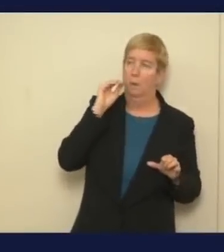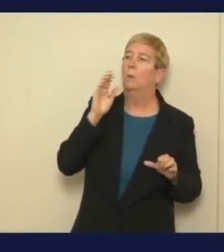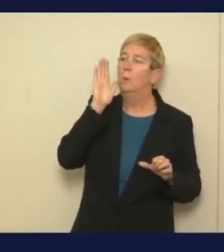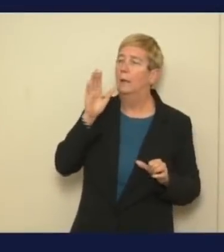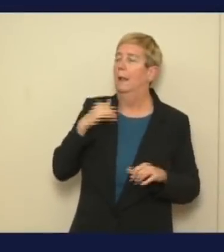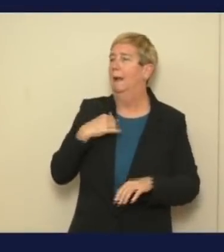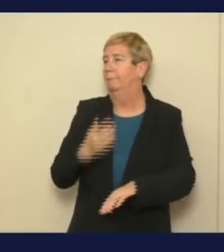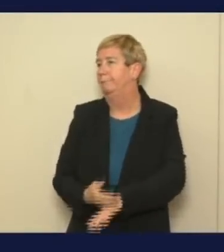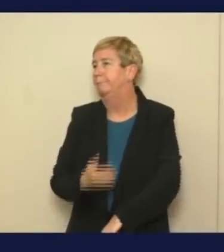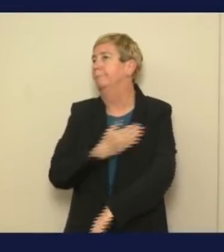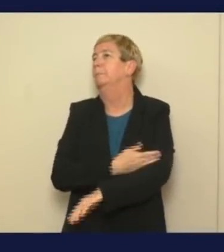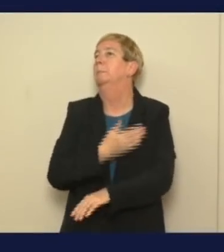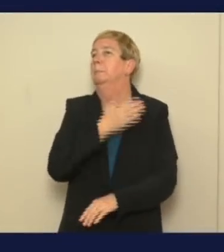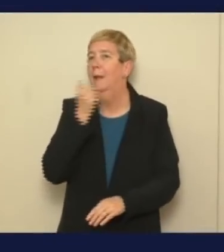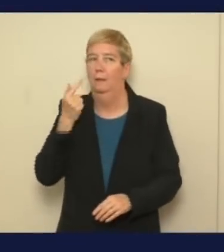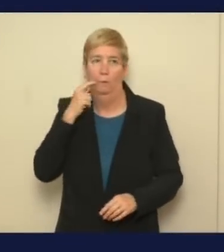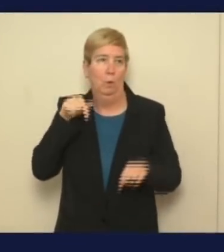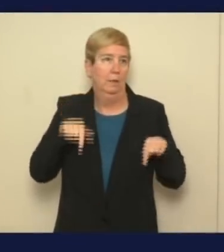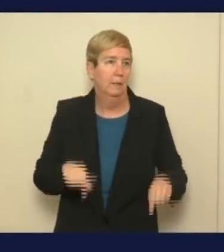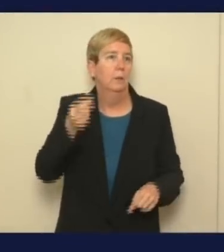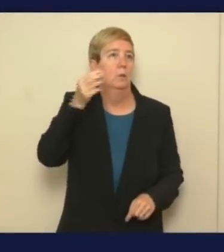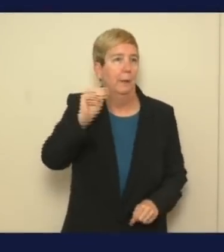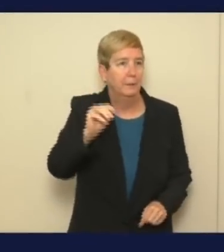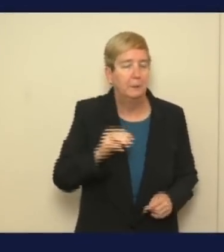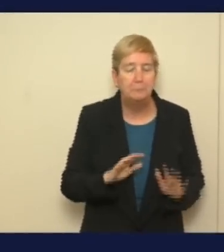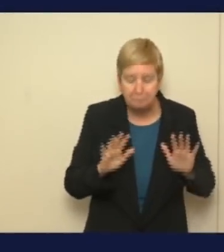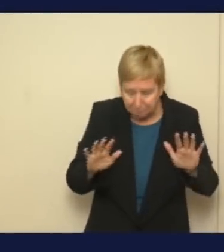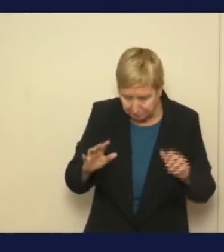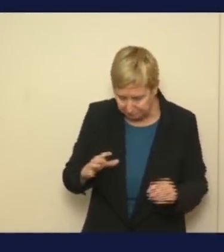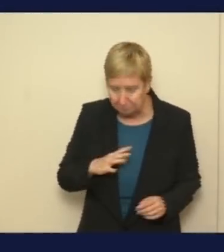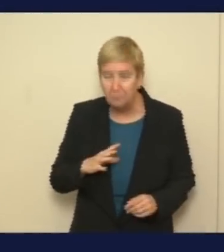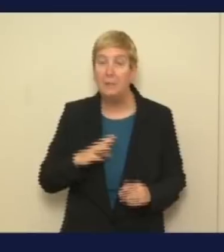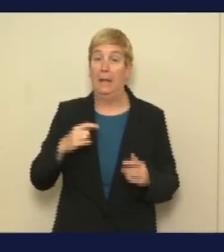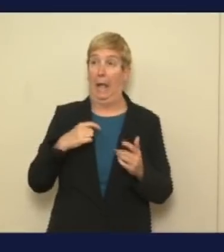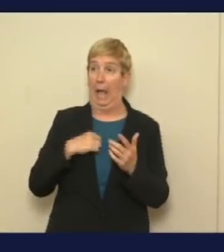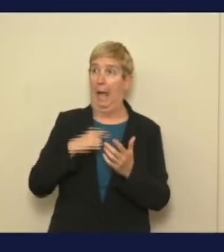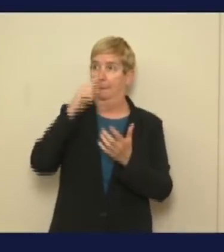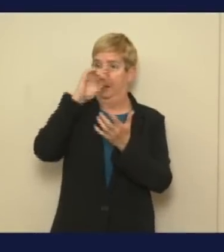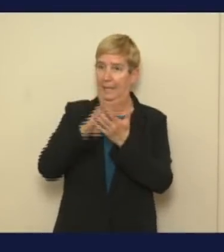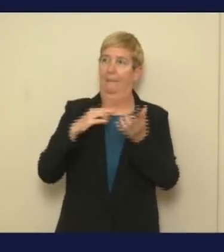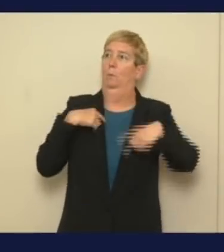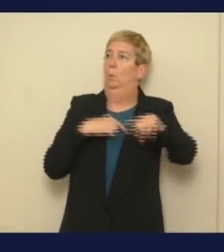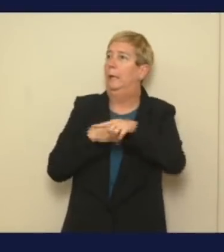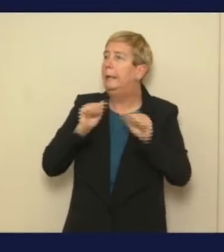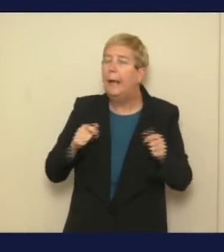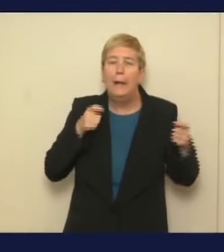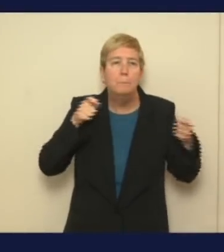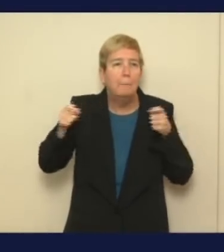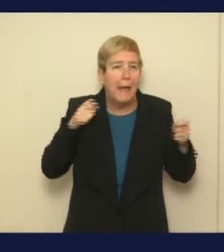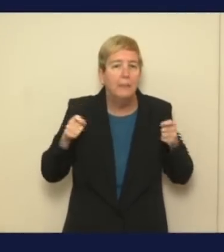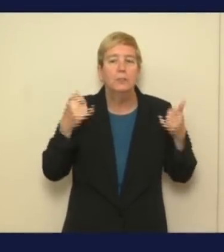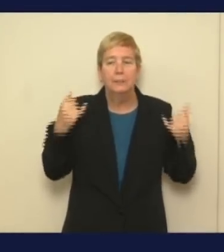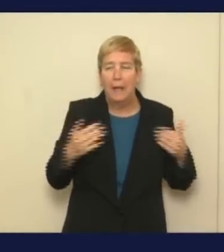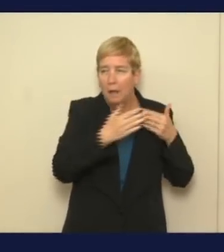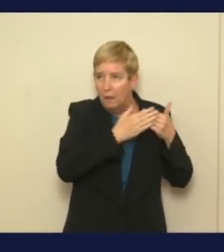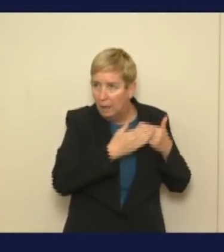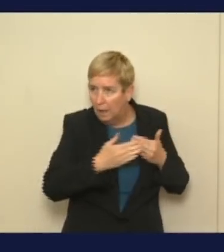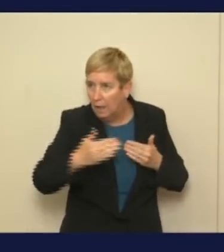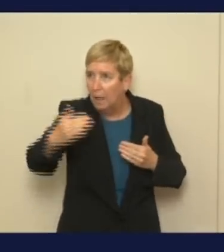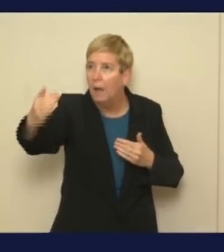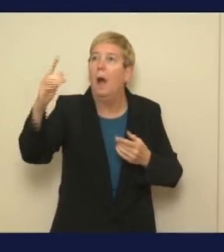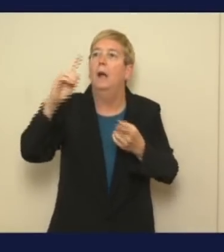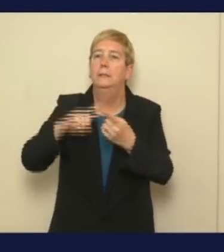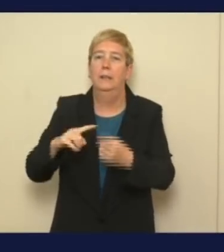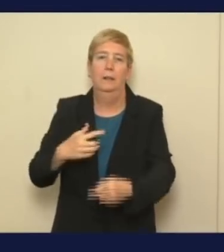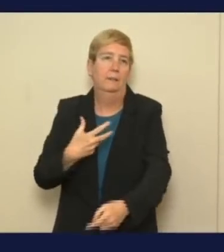All right. I still believe that we can manage until there's a vaccine. And you heard me announce that